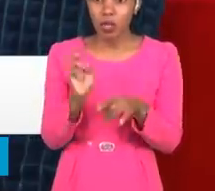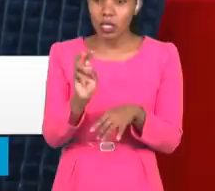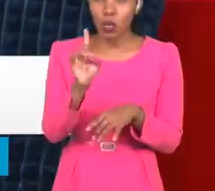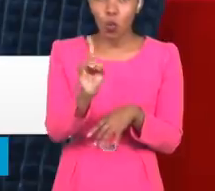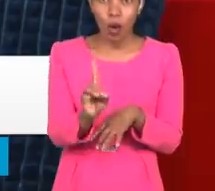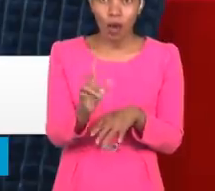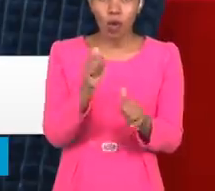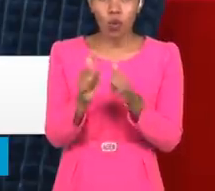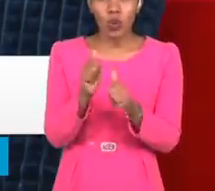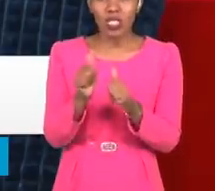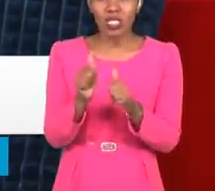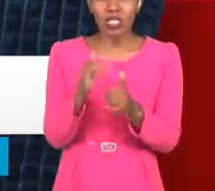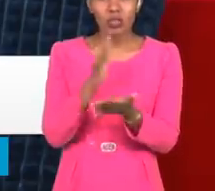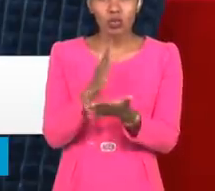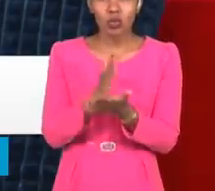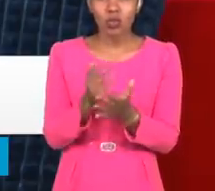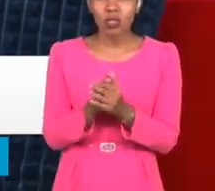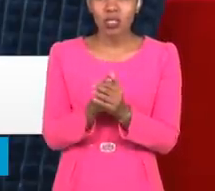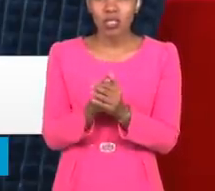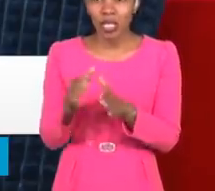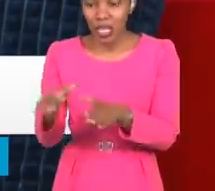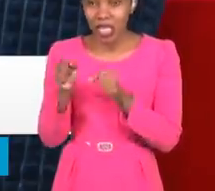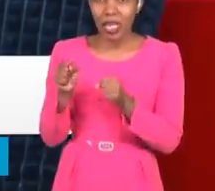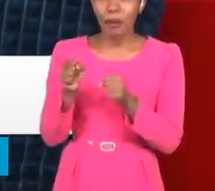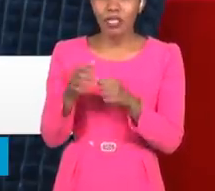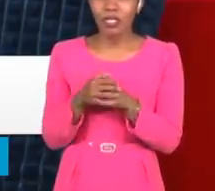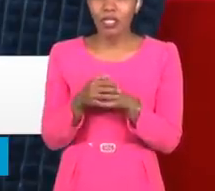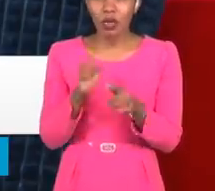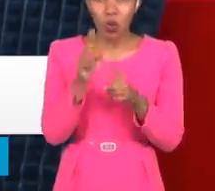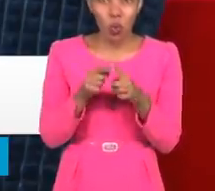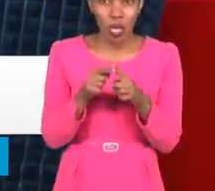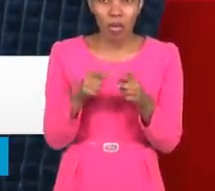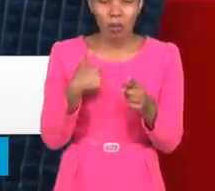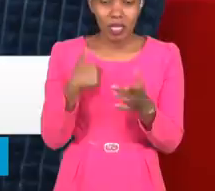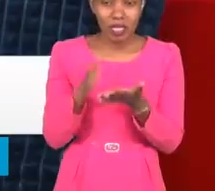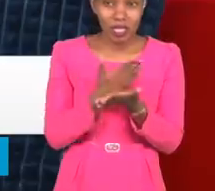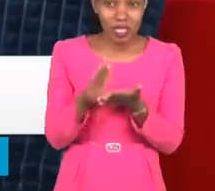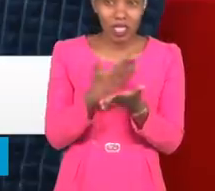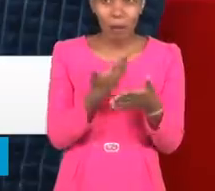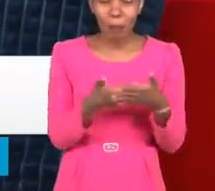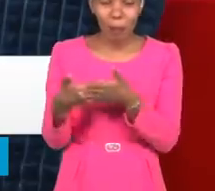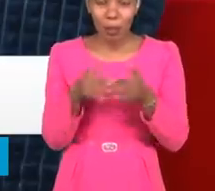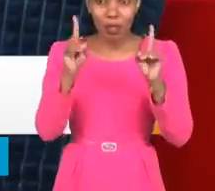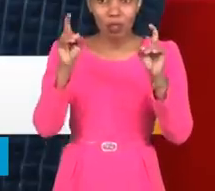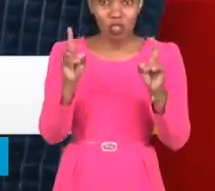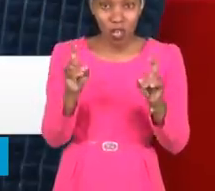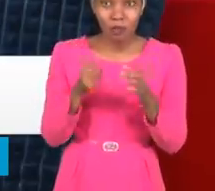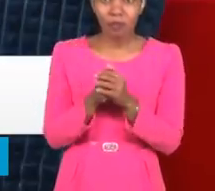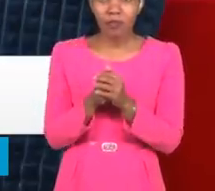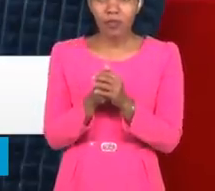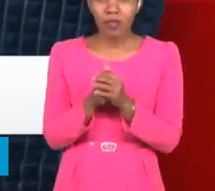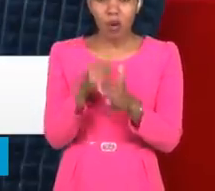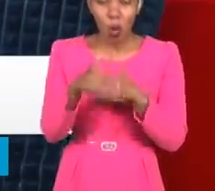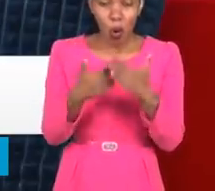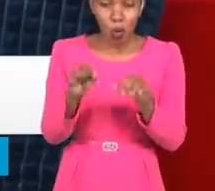is most obvious. Kidnappers. They say when I share my baby's pictures on all